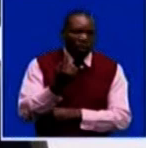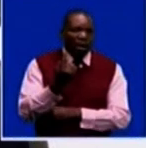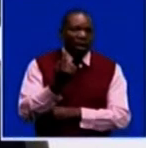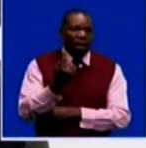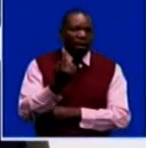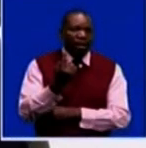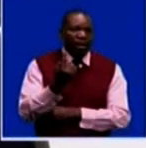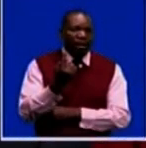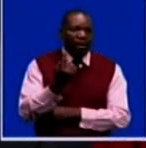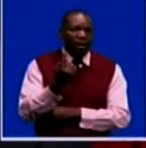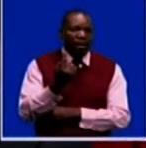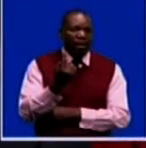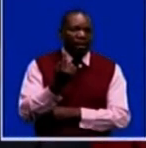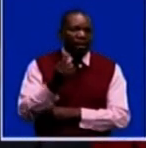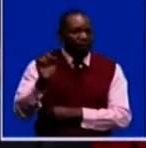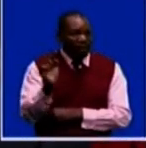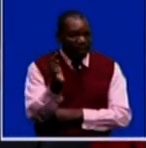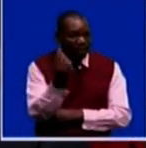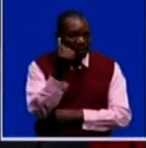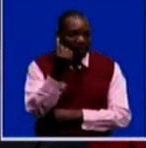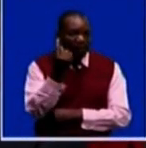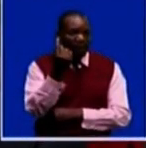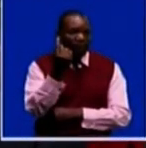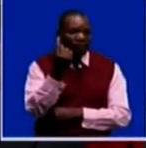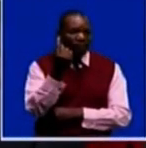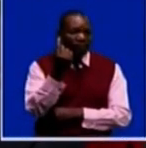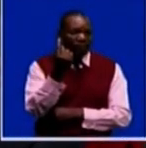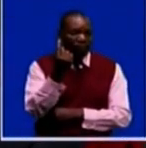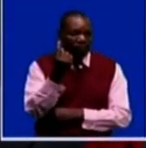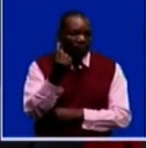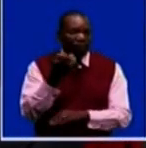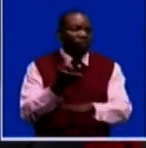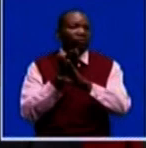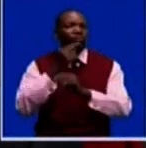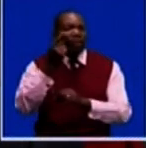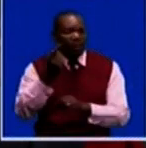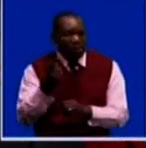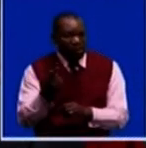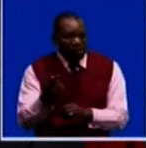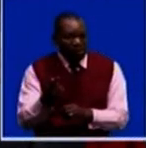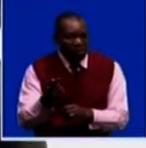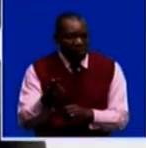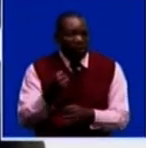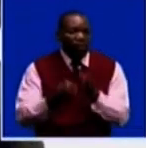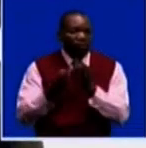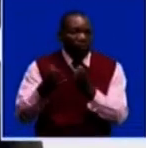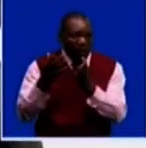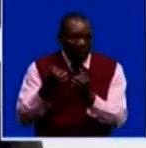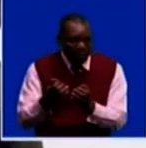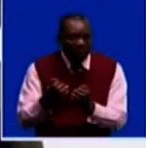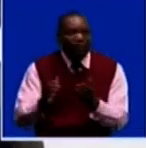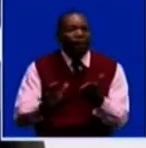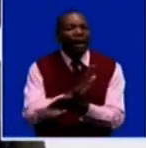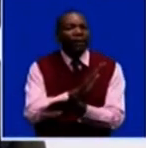quote. This is our first step, and as one said, I quote, if you want to travel